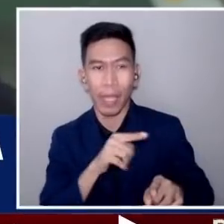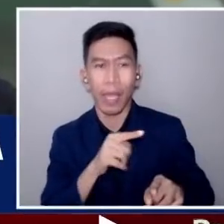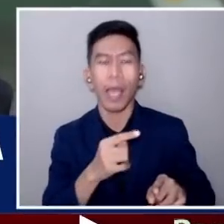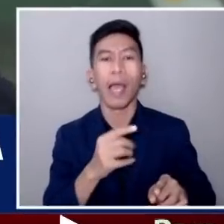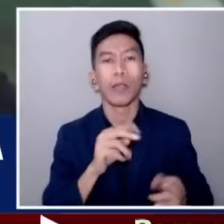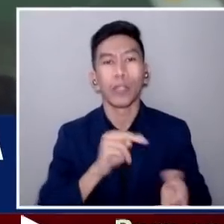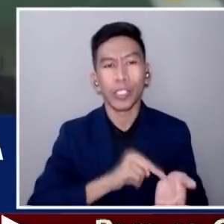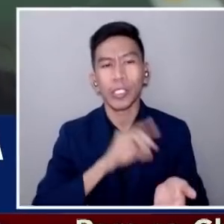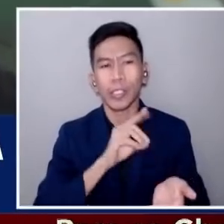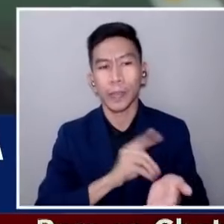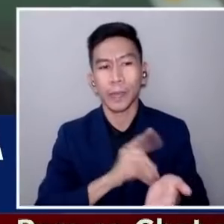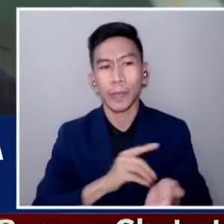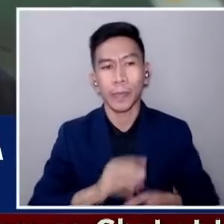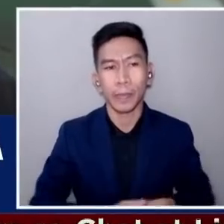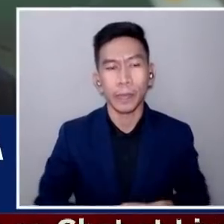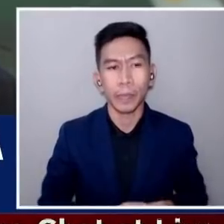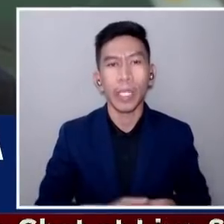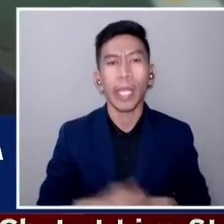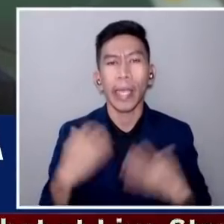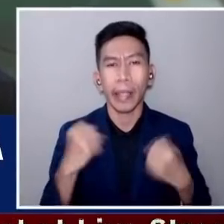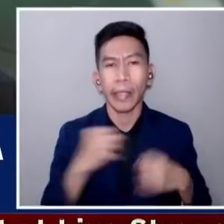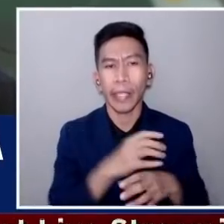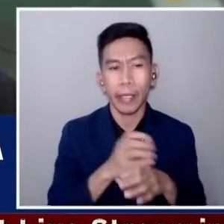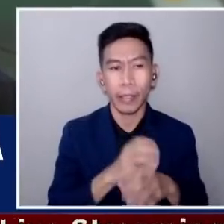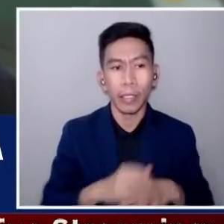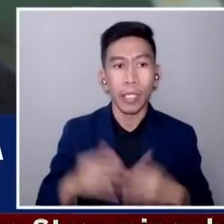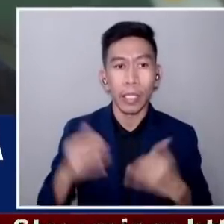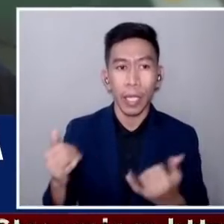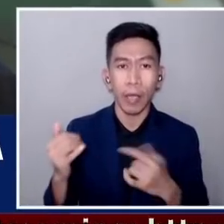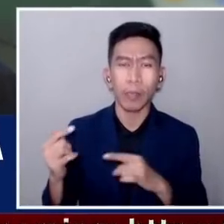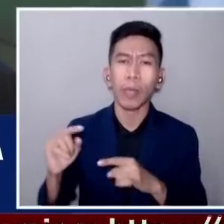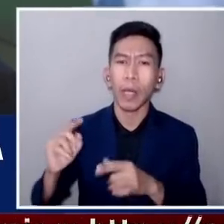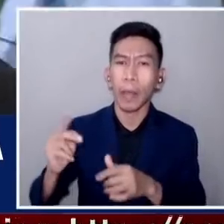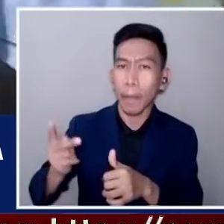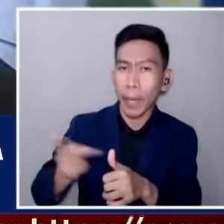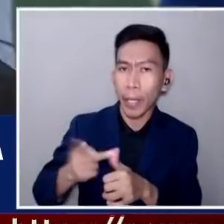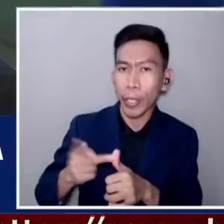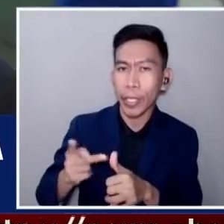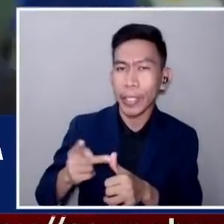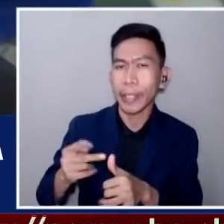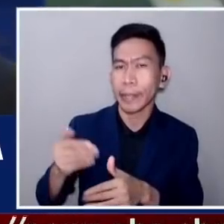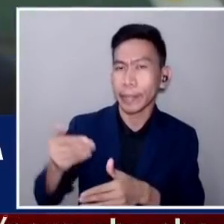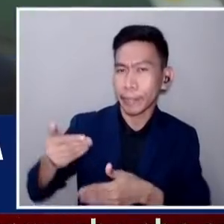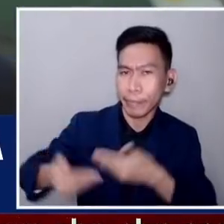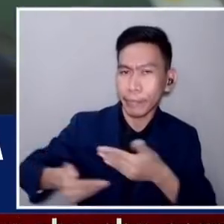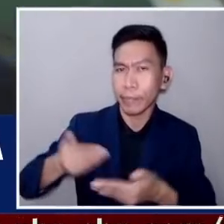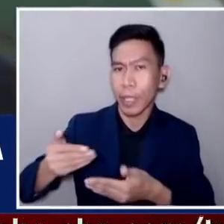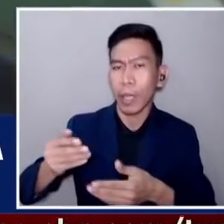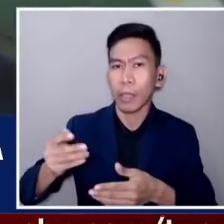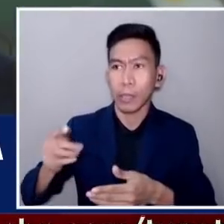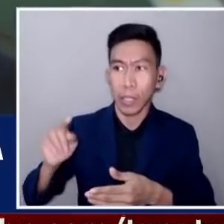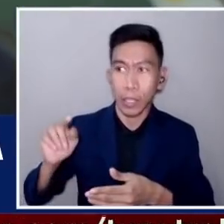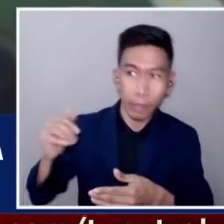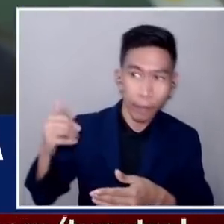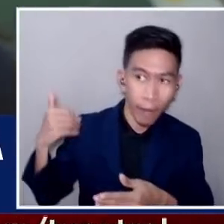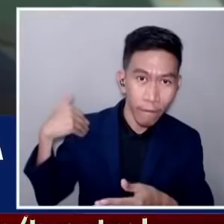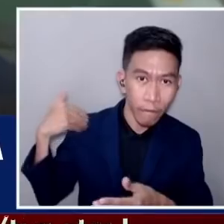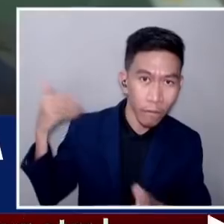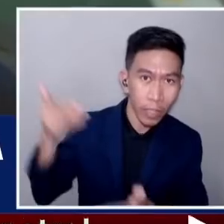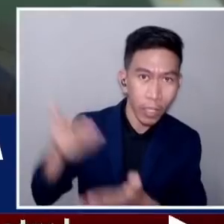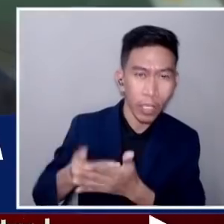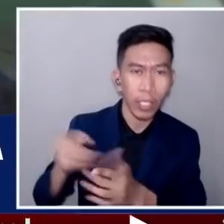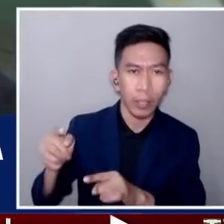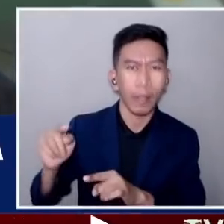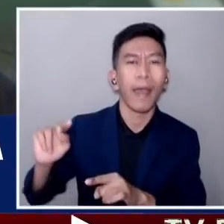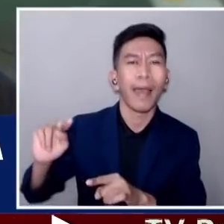said, by the FDA. So it's just a matter of prioritization. And we all know that they will be the ones next in line after this